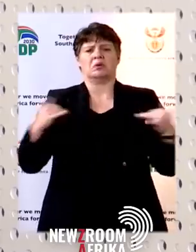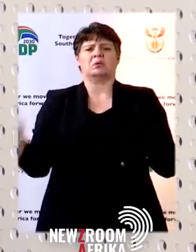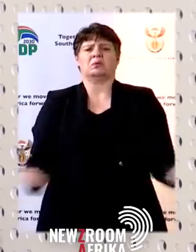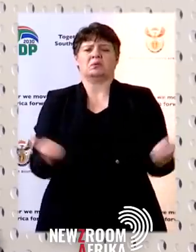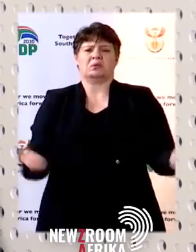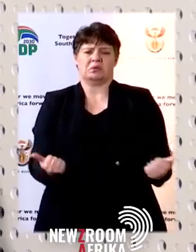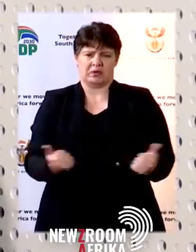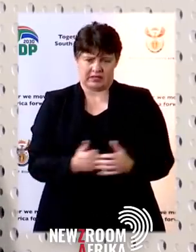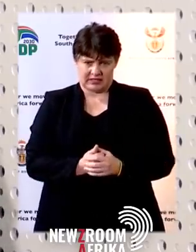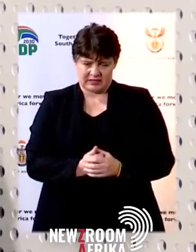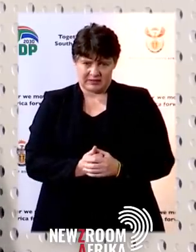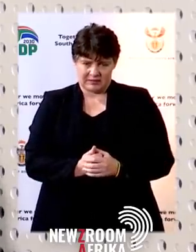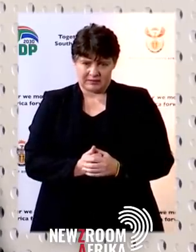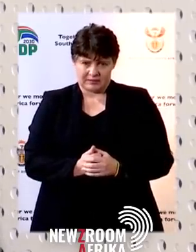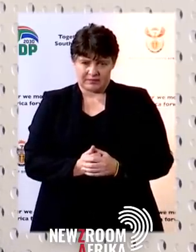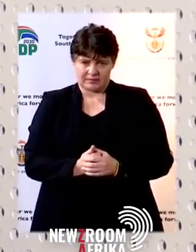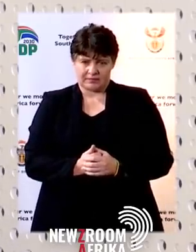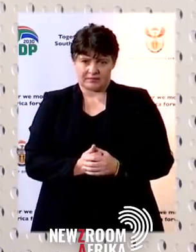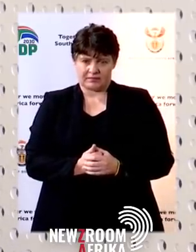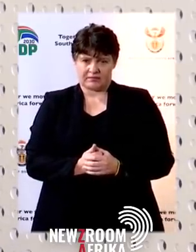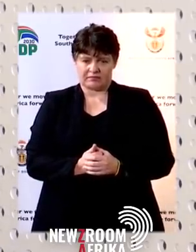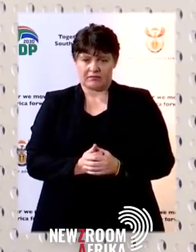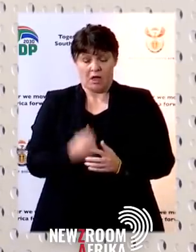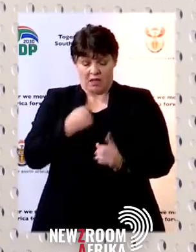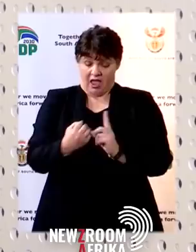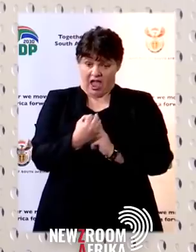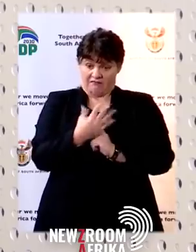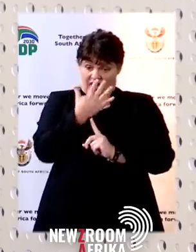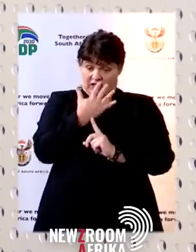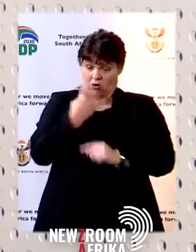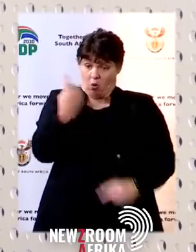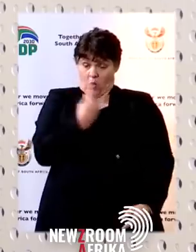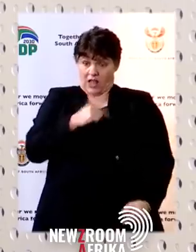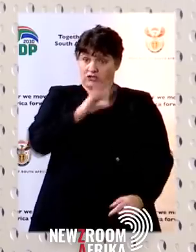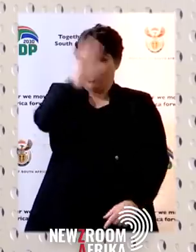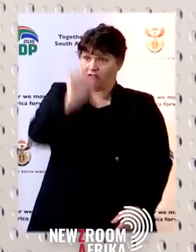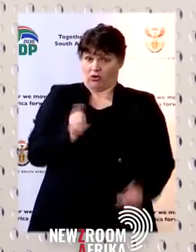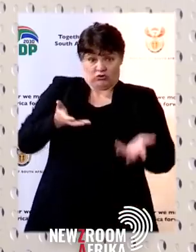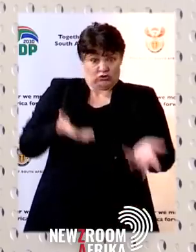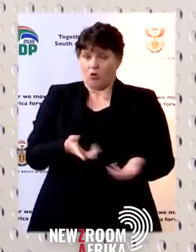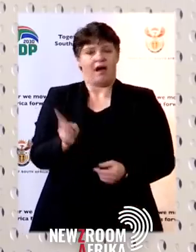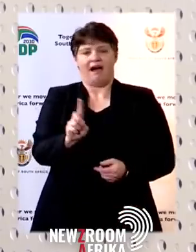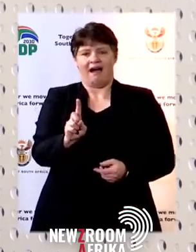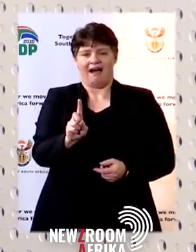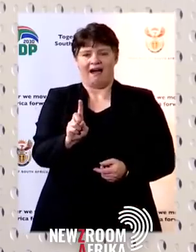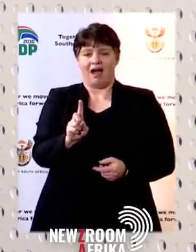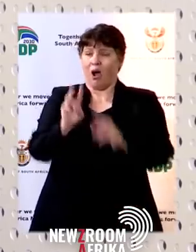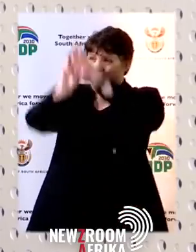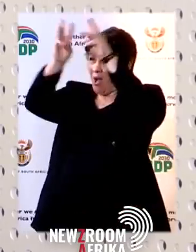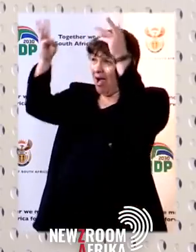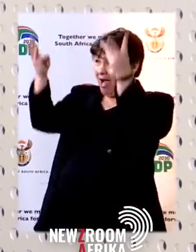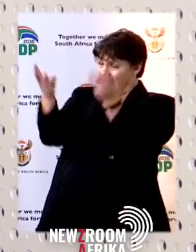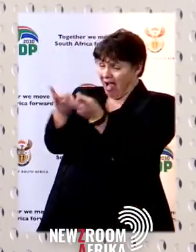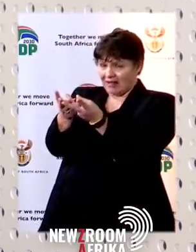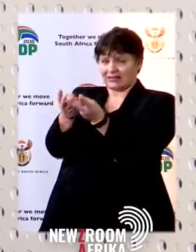We are not the only ones who have been affected by the virus. Global economic growth is